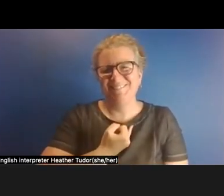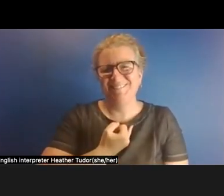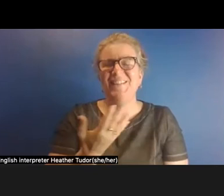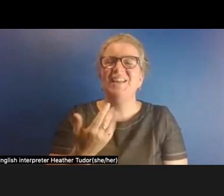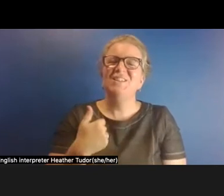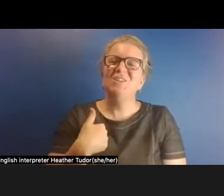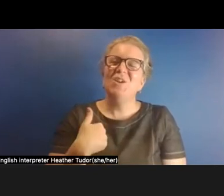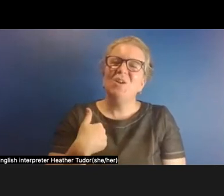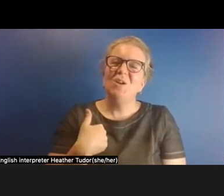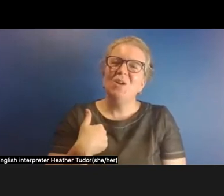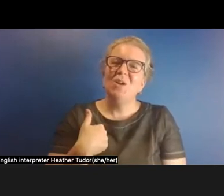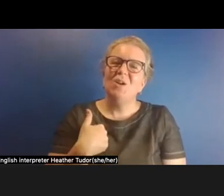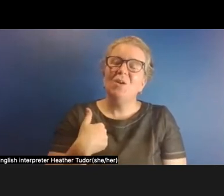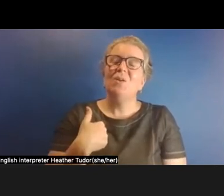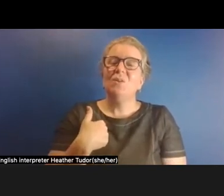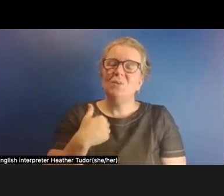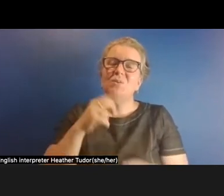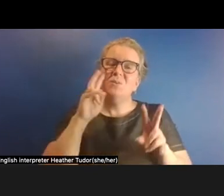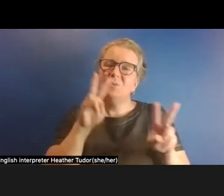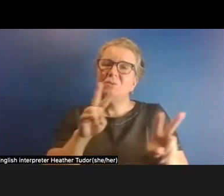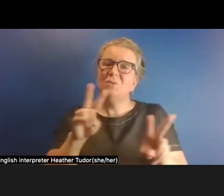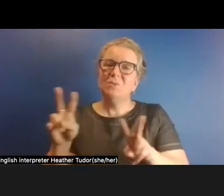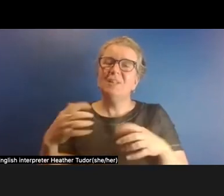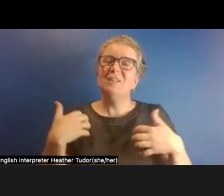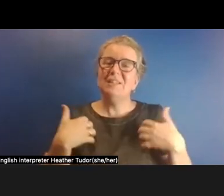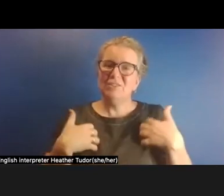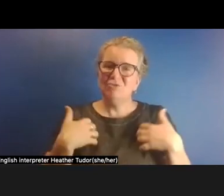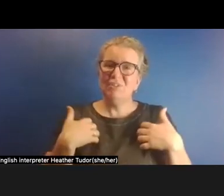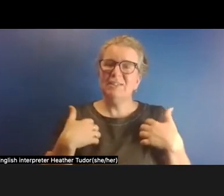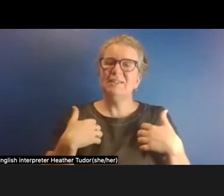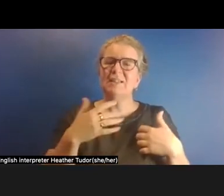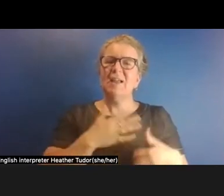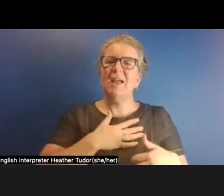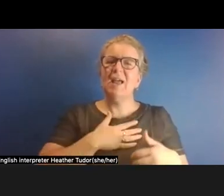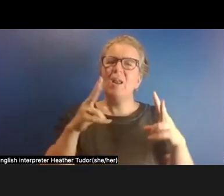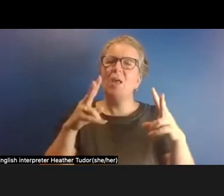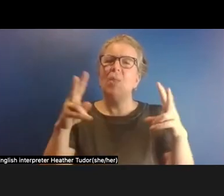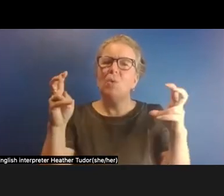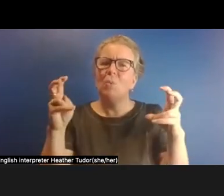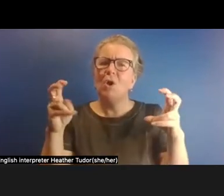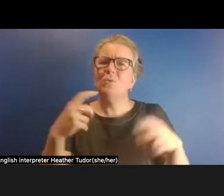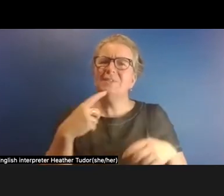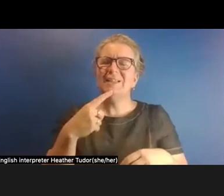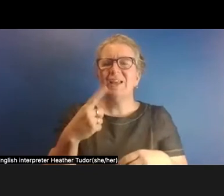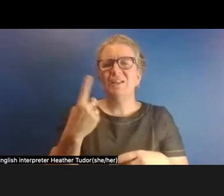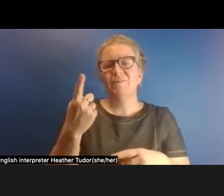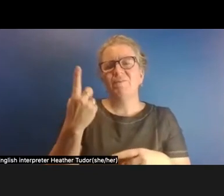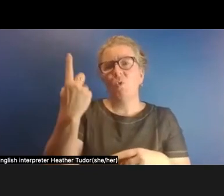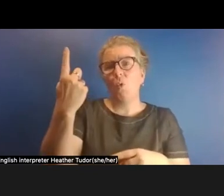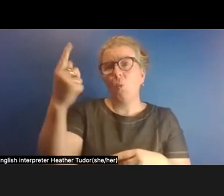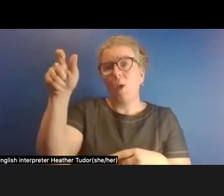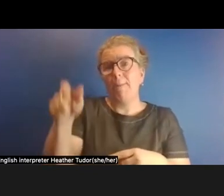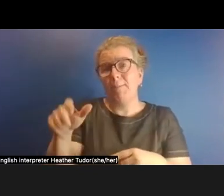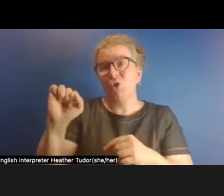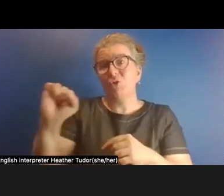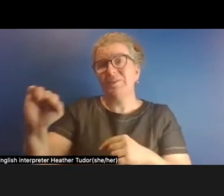saying I think it's quite interesting because I like the line that was it said something along the lines of, for one person's desire you can't hurt the heart